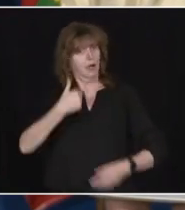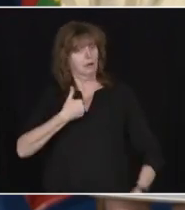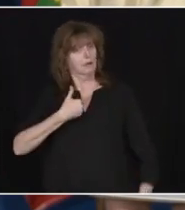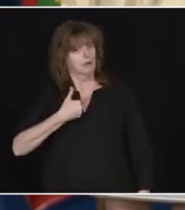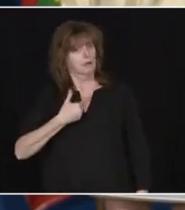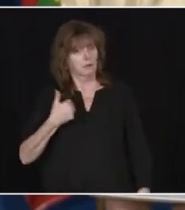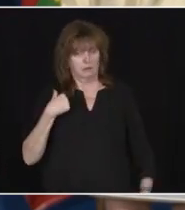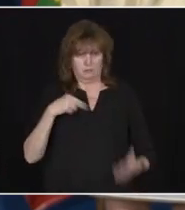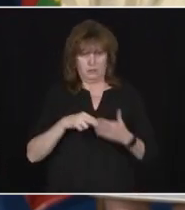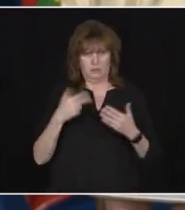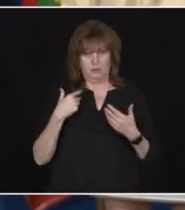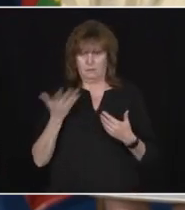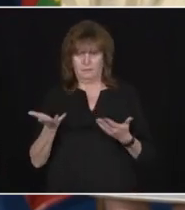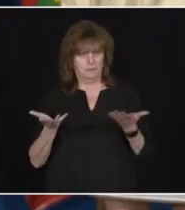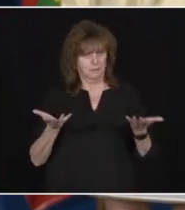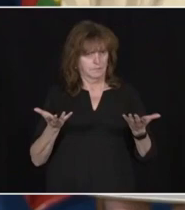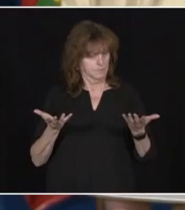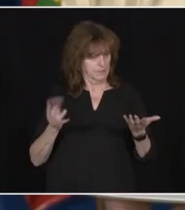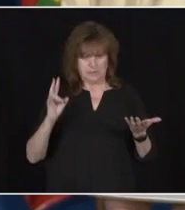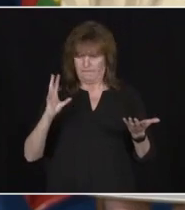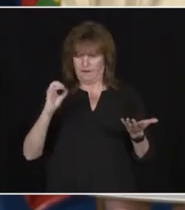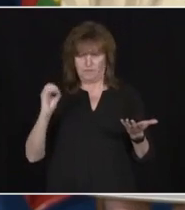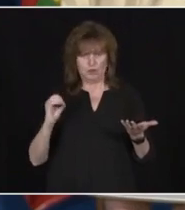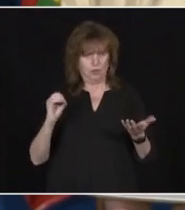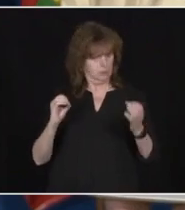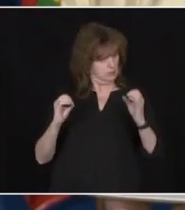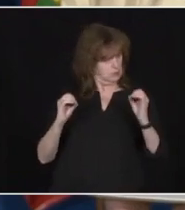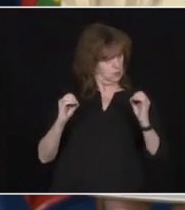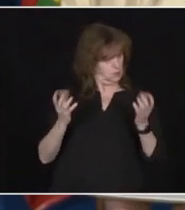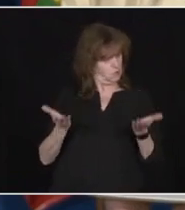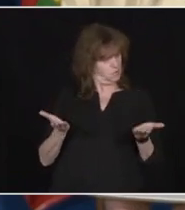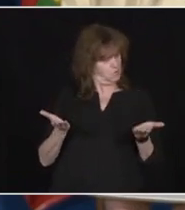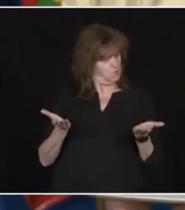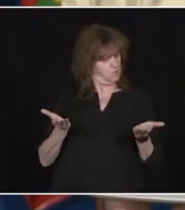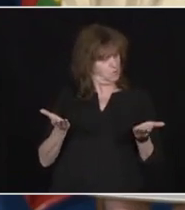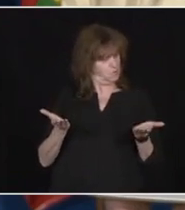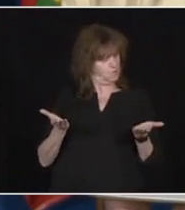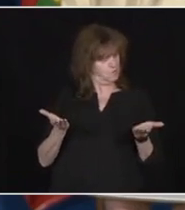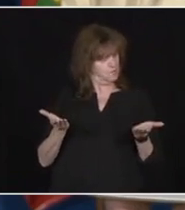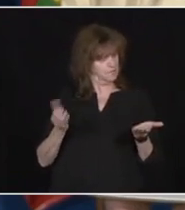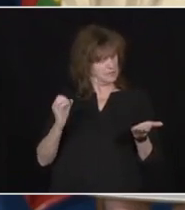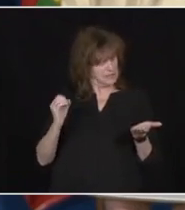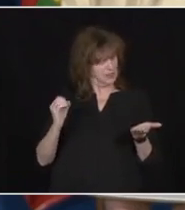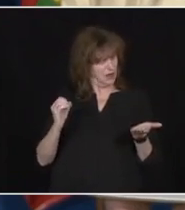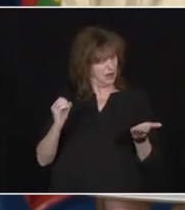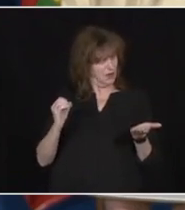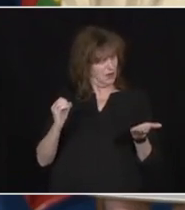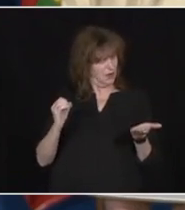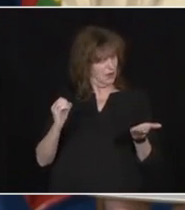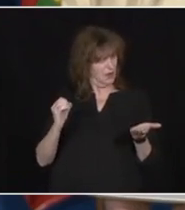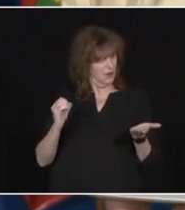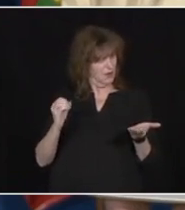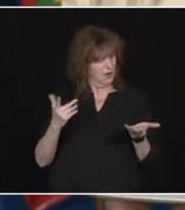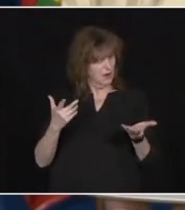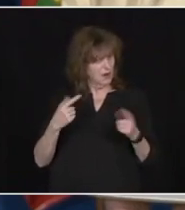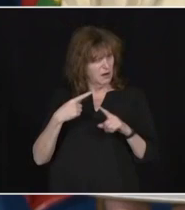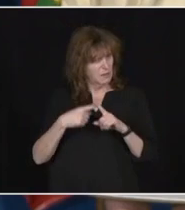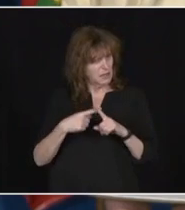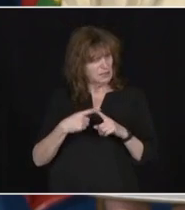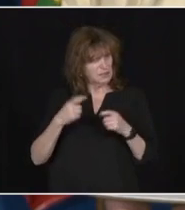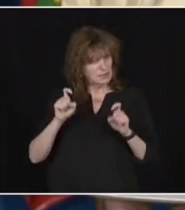you get 75%. And you not only do you not get, you get zero, but you're still paying maintenance, you're still